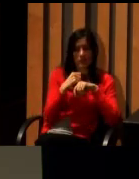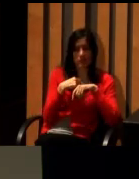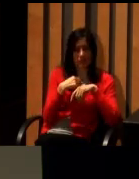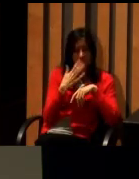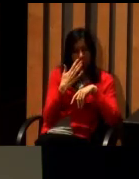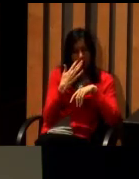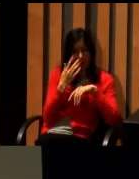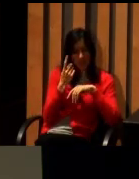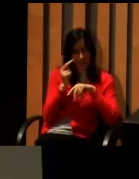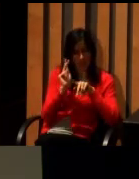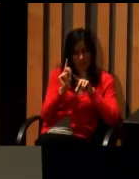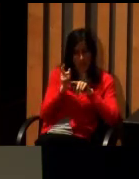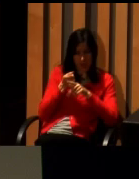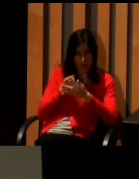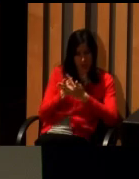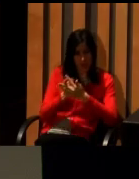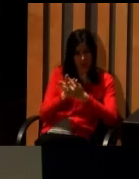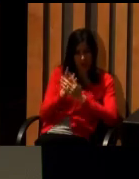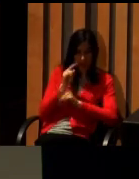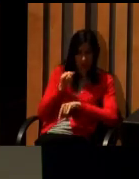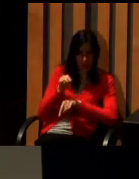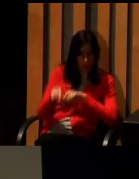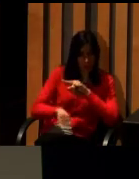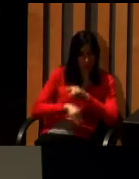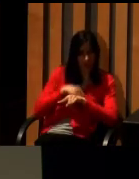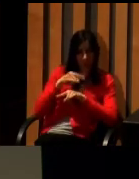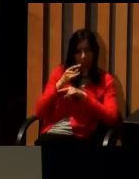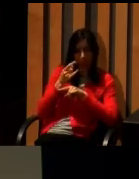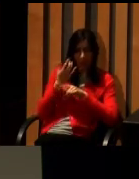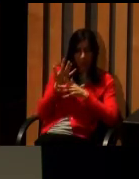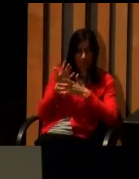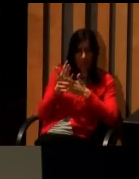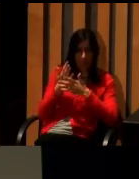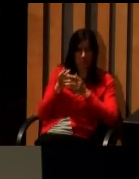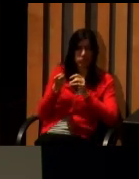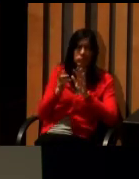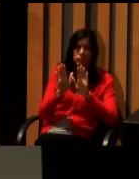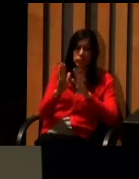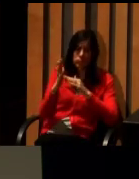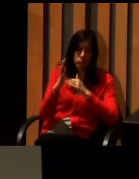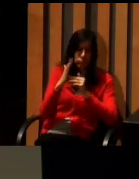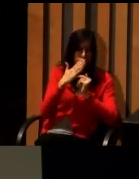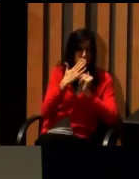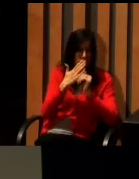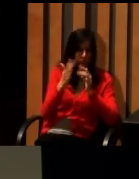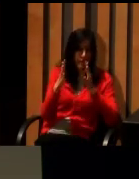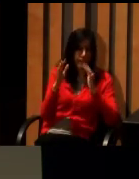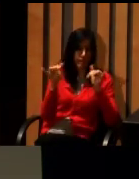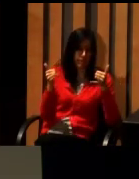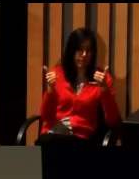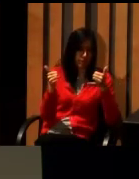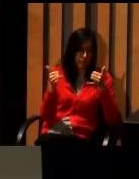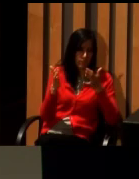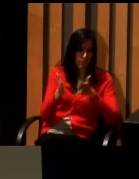taunted, called every name you could imagine. Excellent football player,